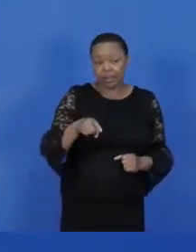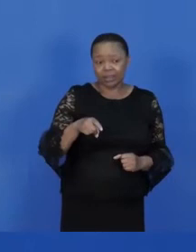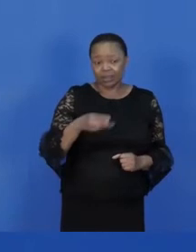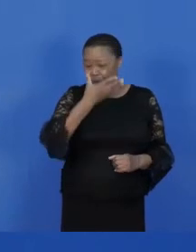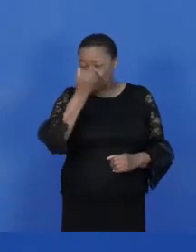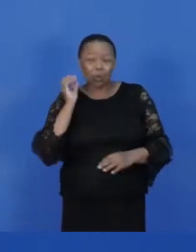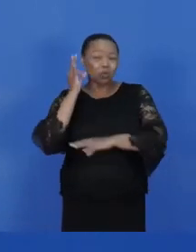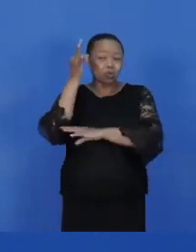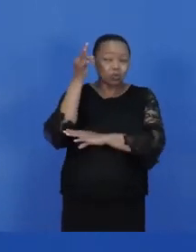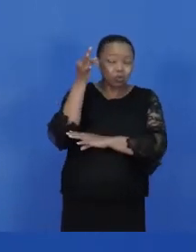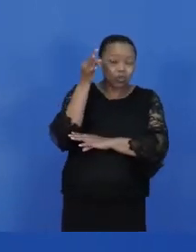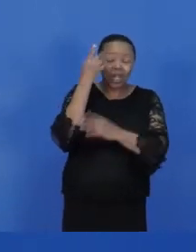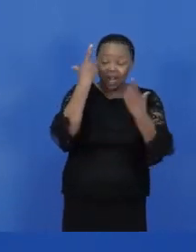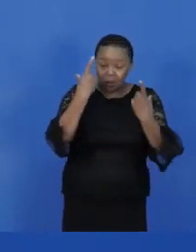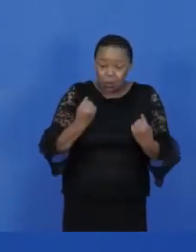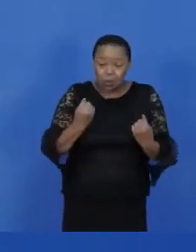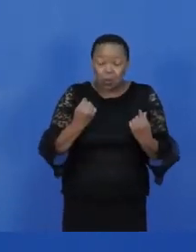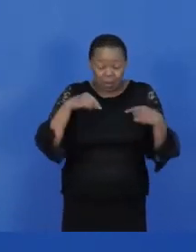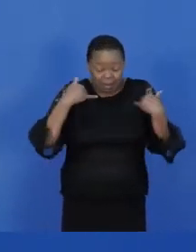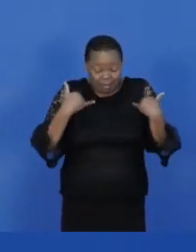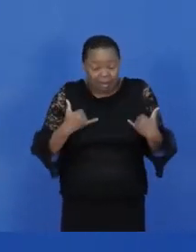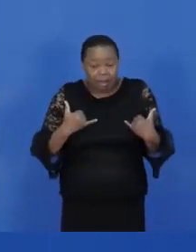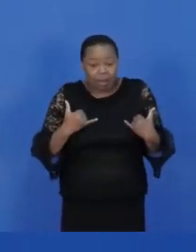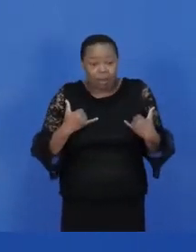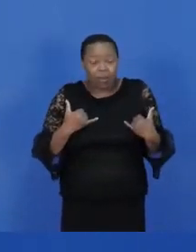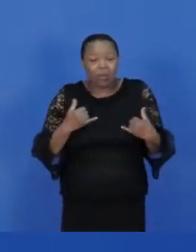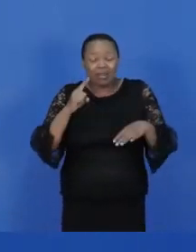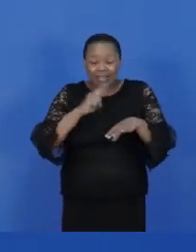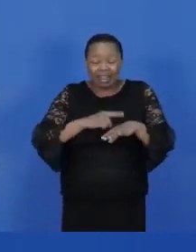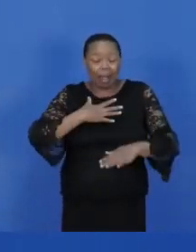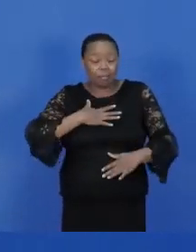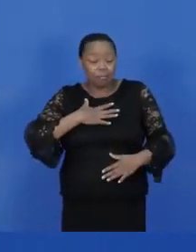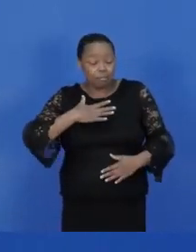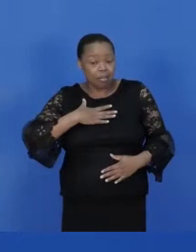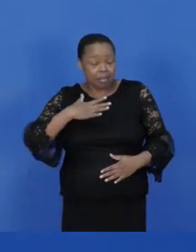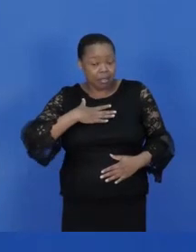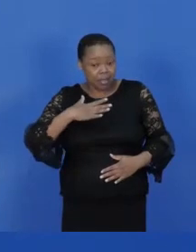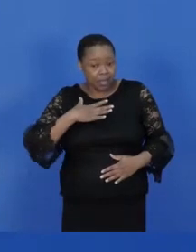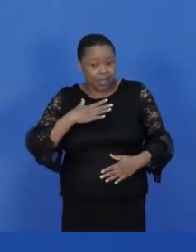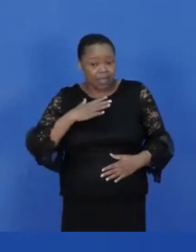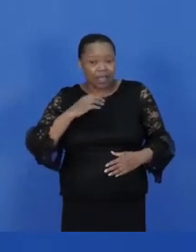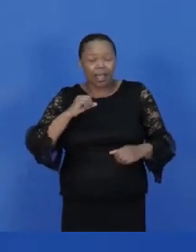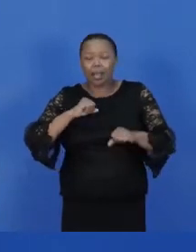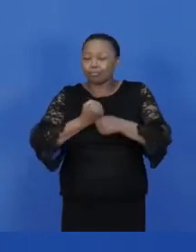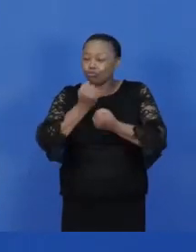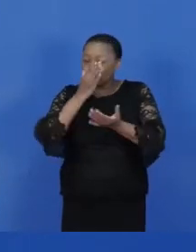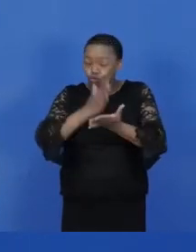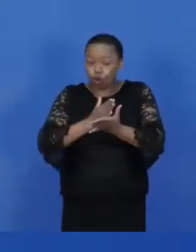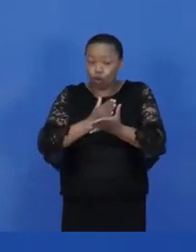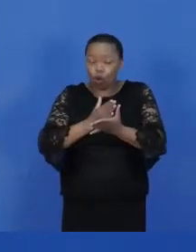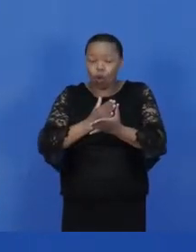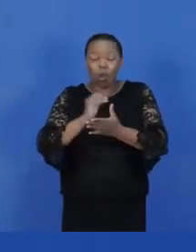don't know what the future holds. Do everything you must do while you still have breath, while you still have time. Be sure that